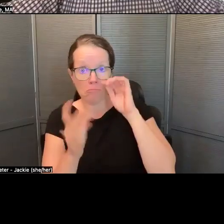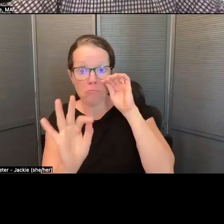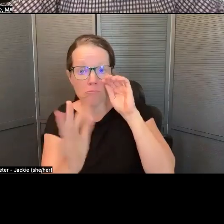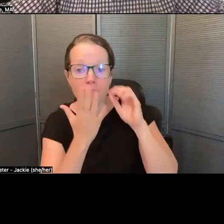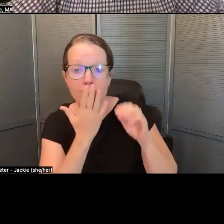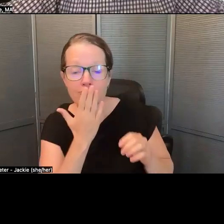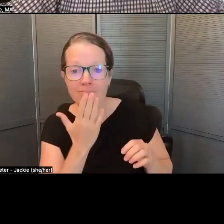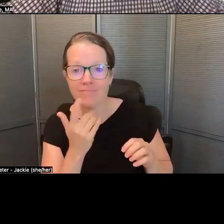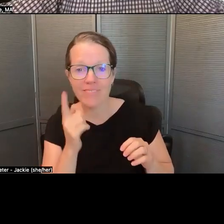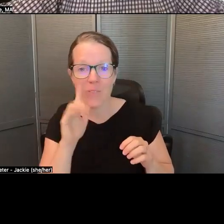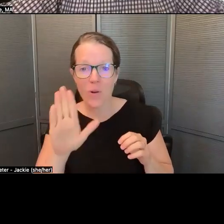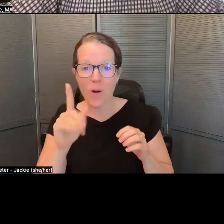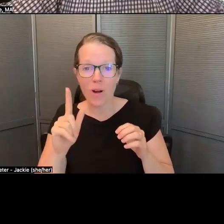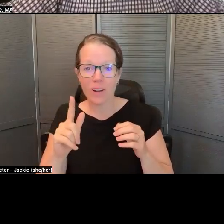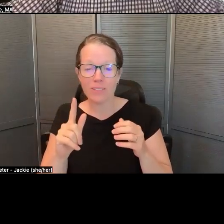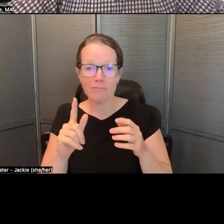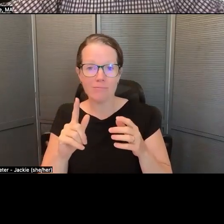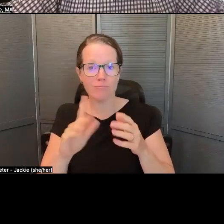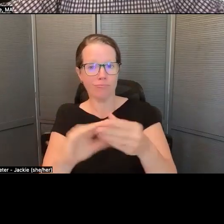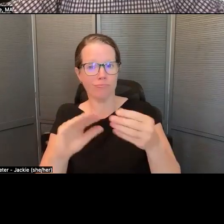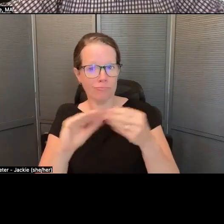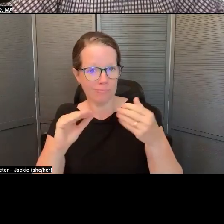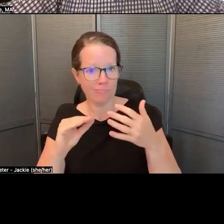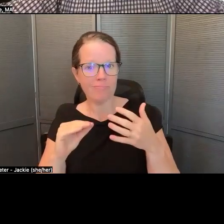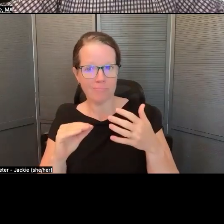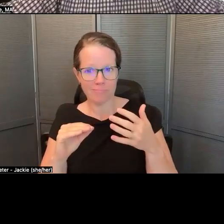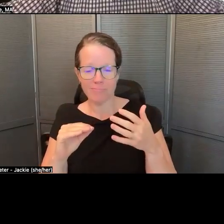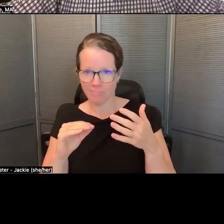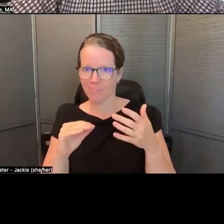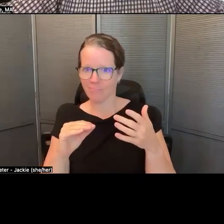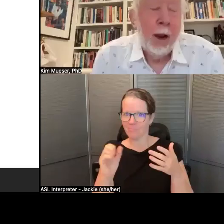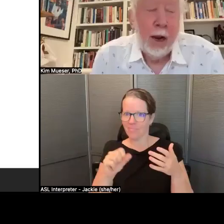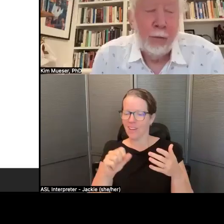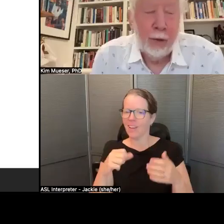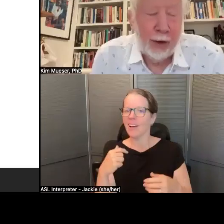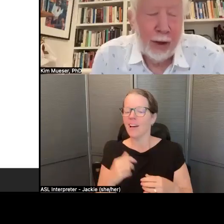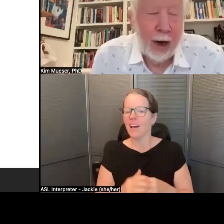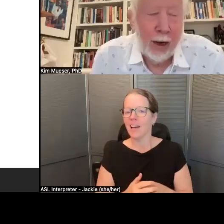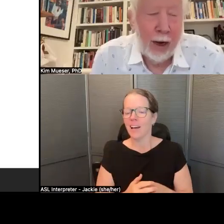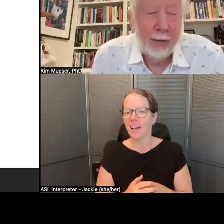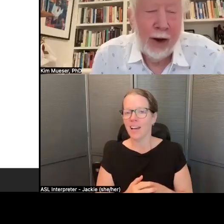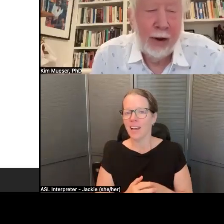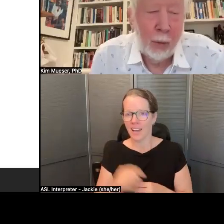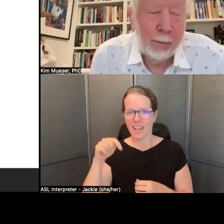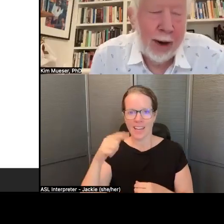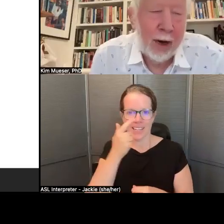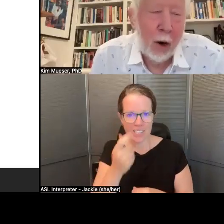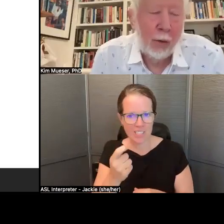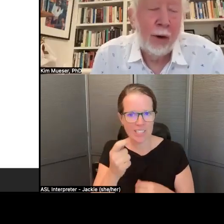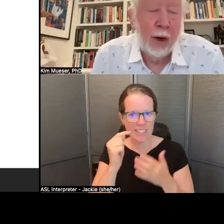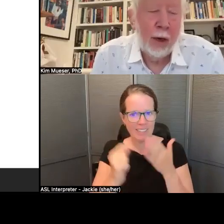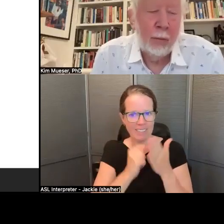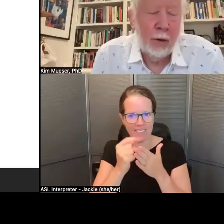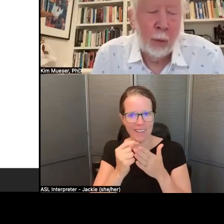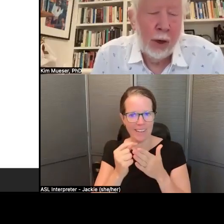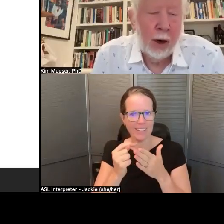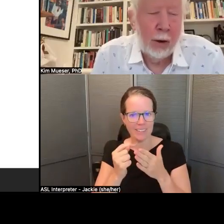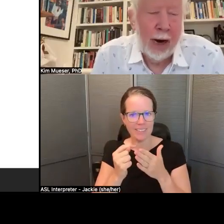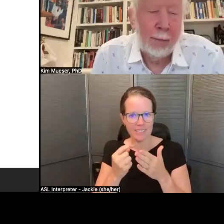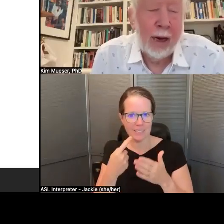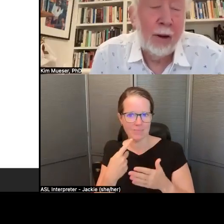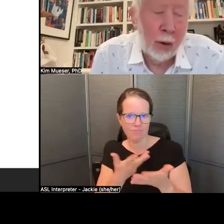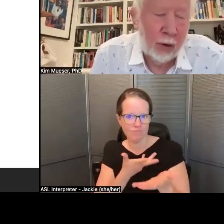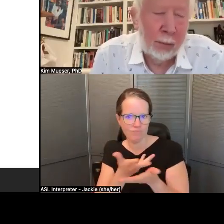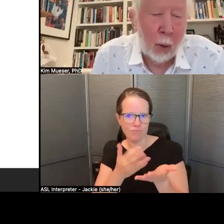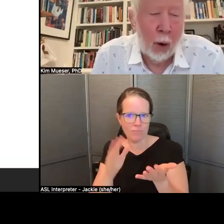your contributions, observations. We are entering a very interesting phase with Baycove in which we are